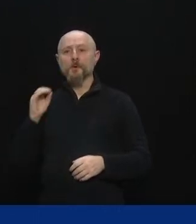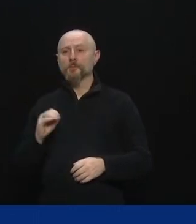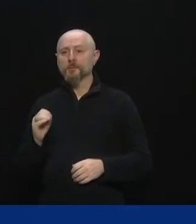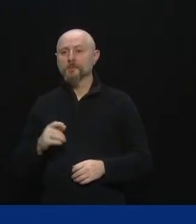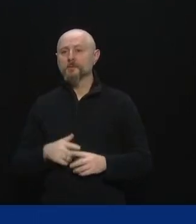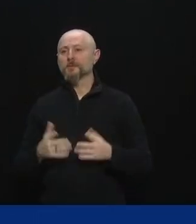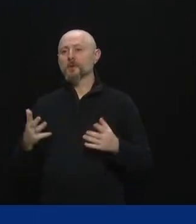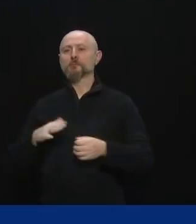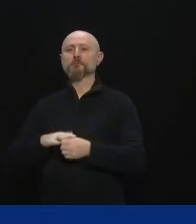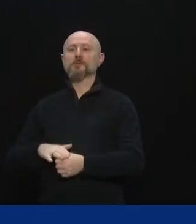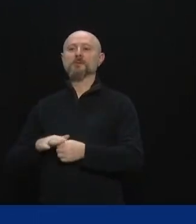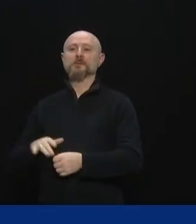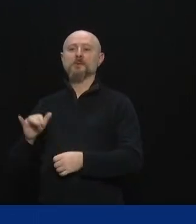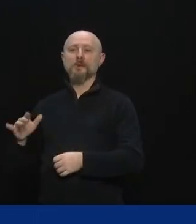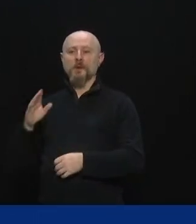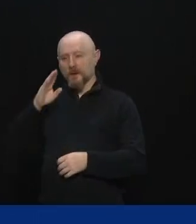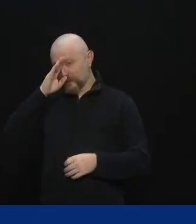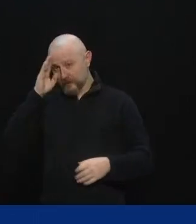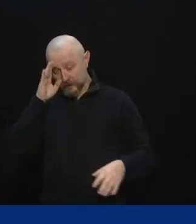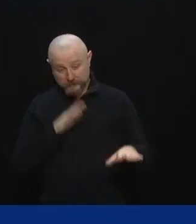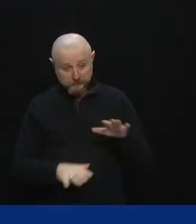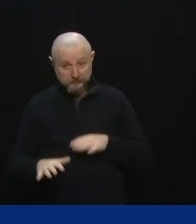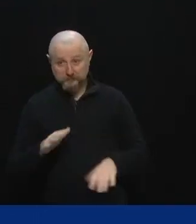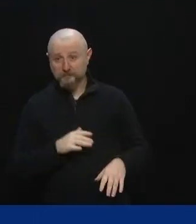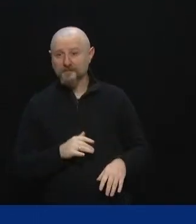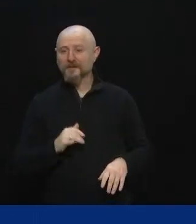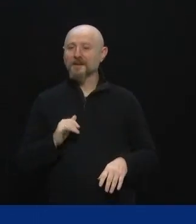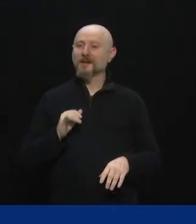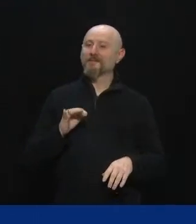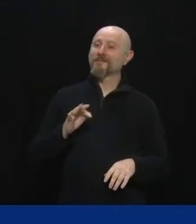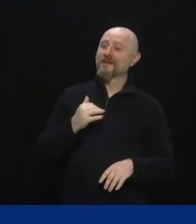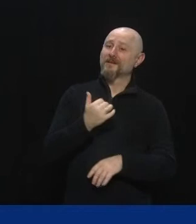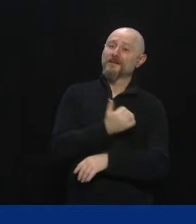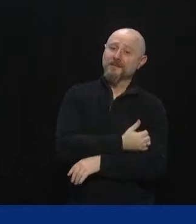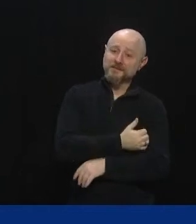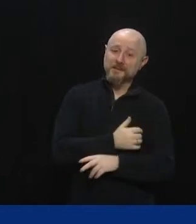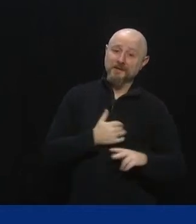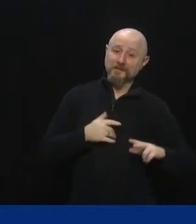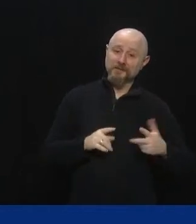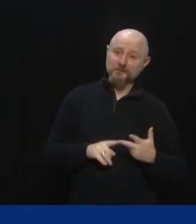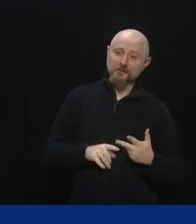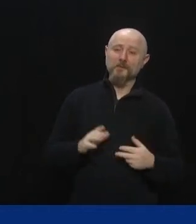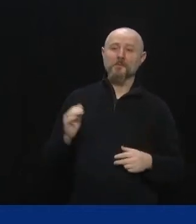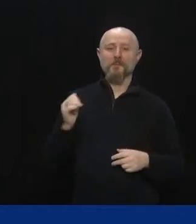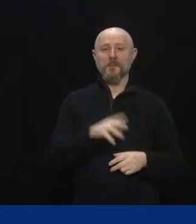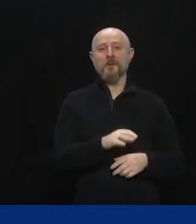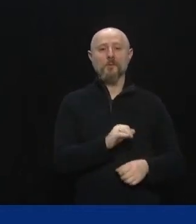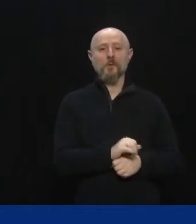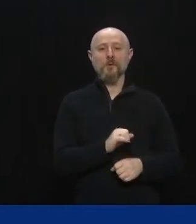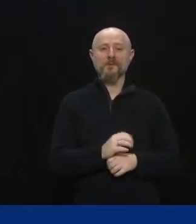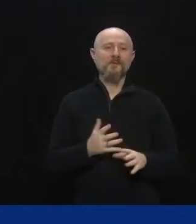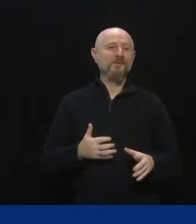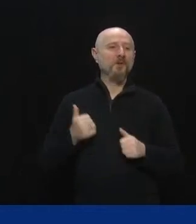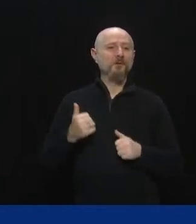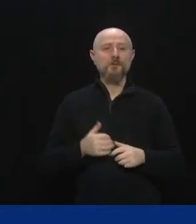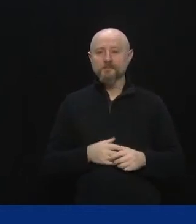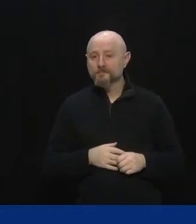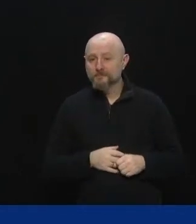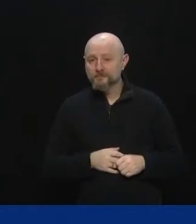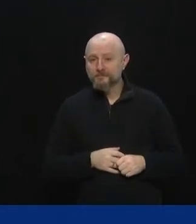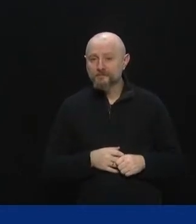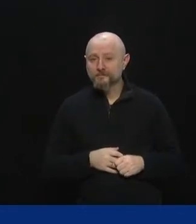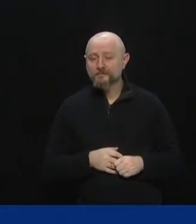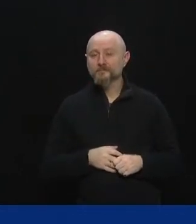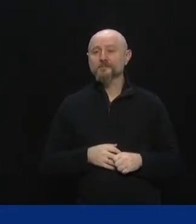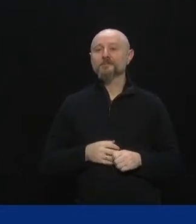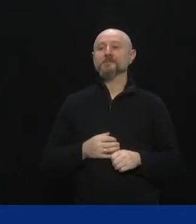already. So if we get them the booster and they can get back to work faster without symptoms, that's you're talking about something